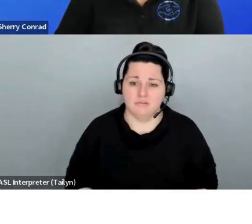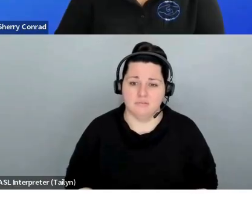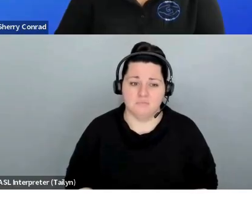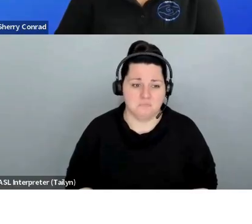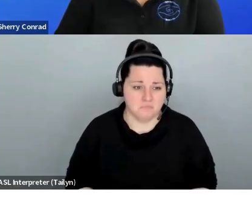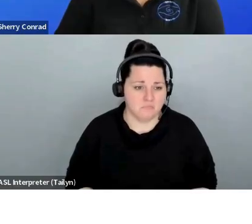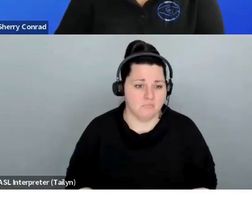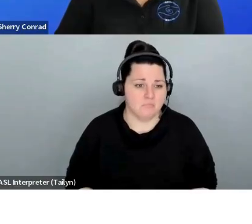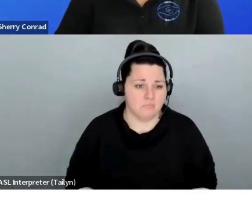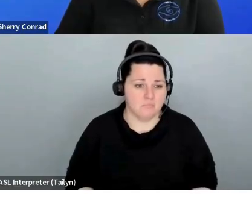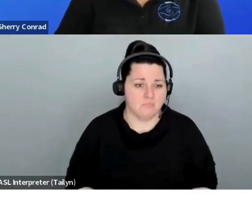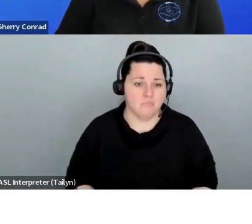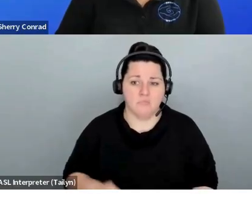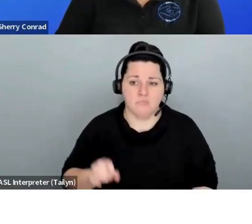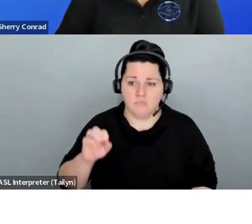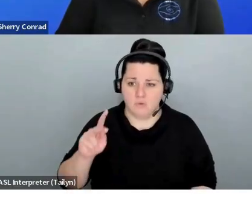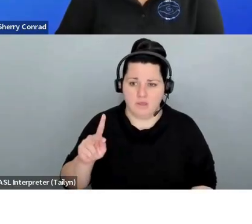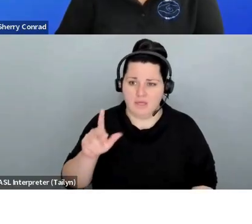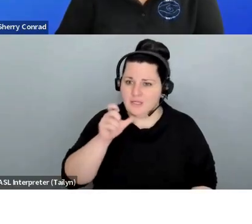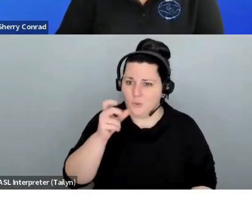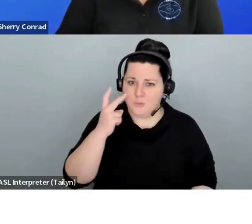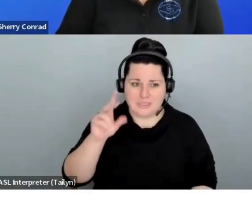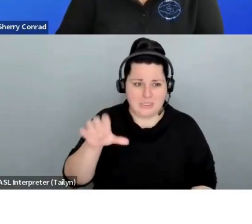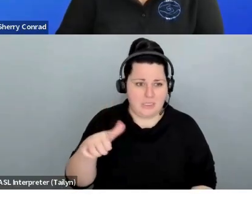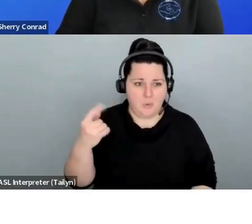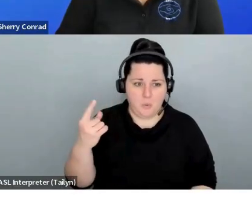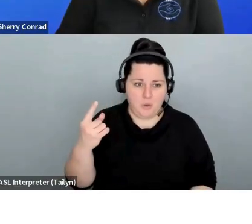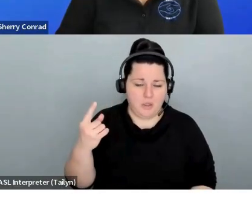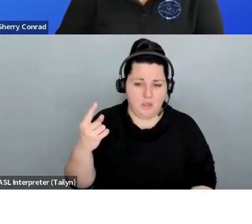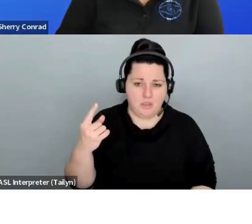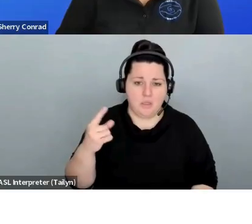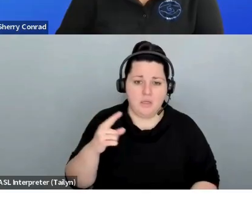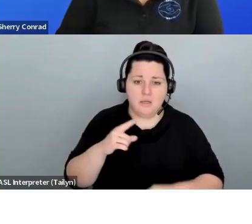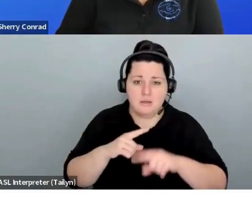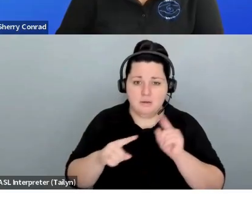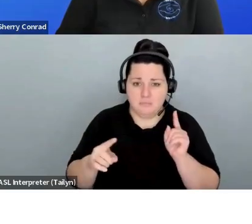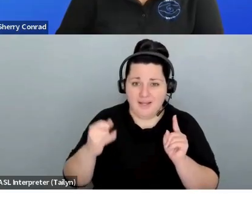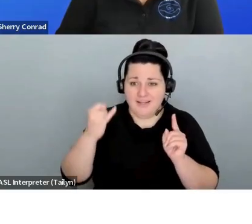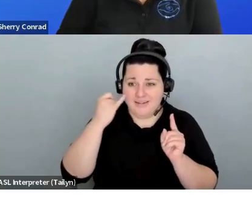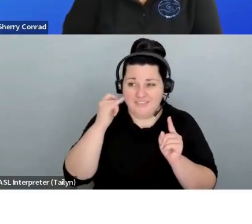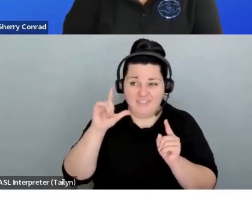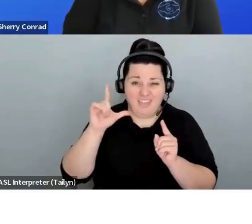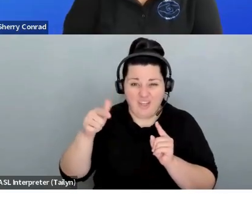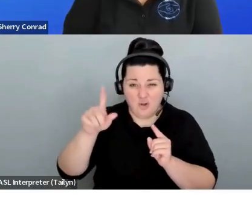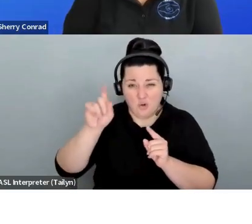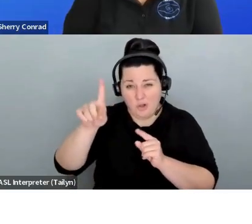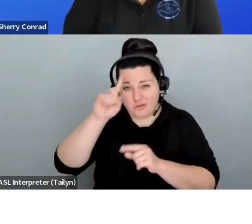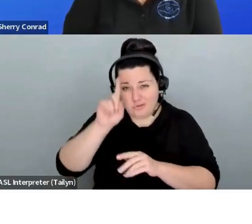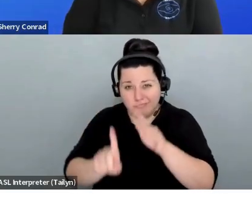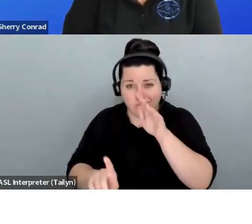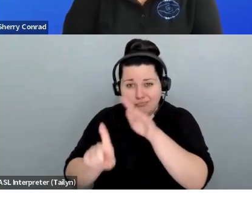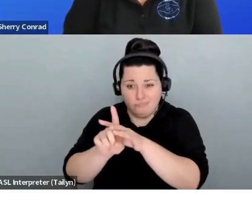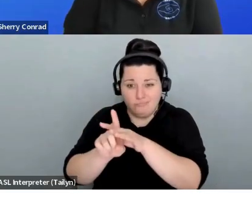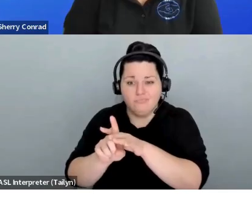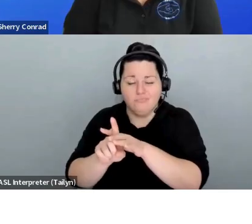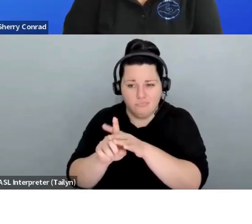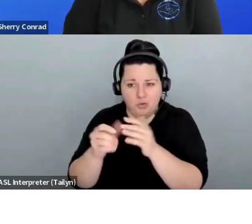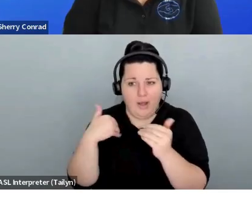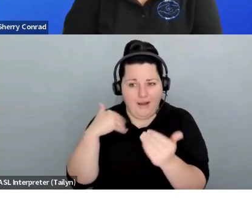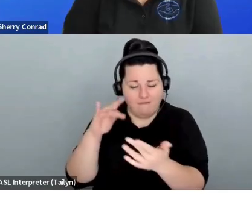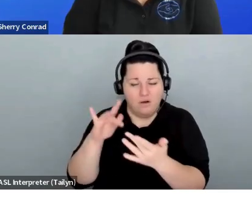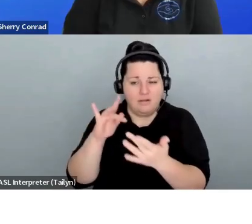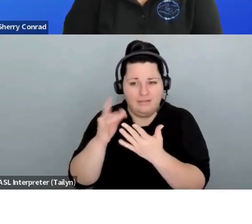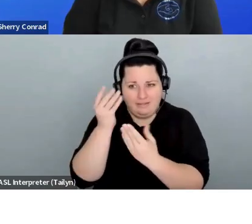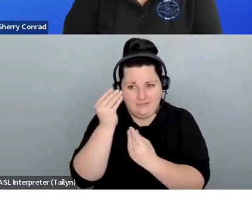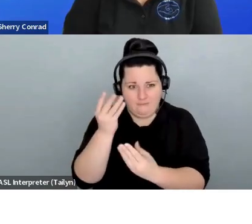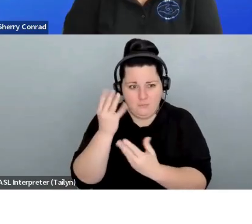All right. Well, I don't see anyone else. But if you think of questions later for Gwen, you have our contact